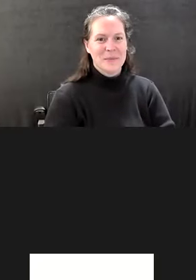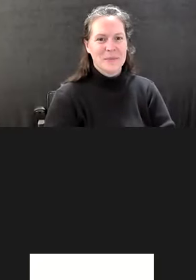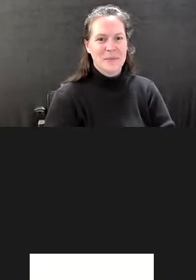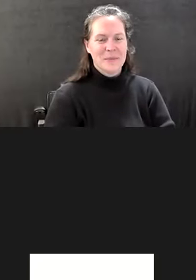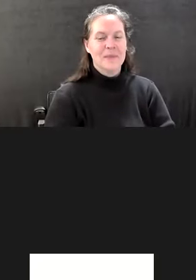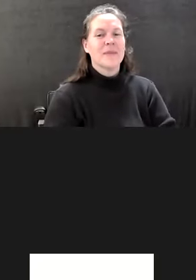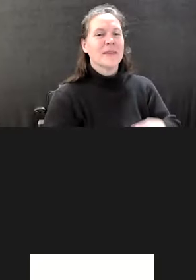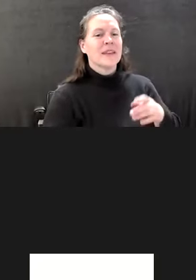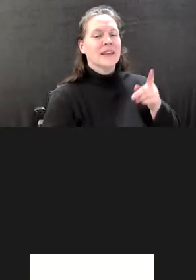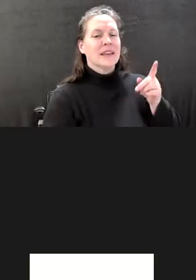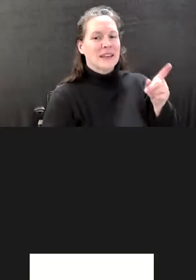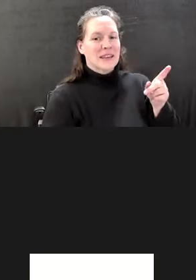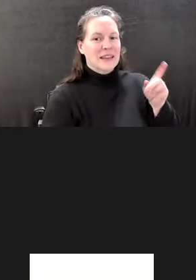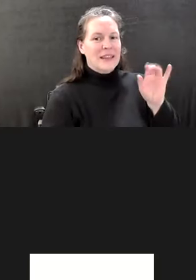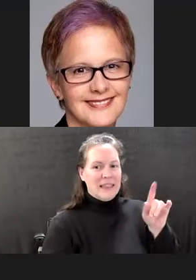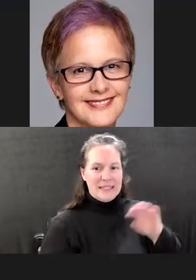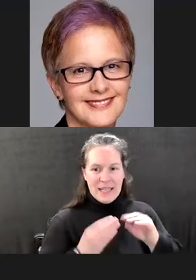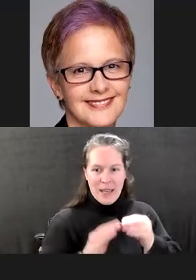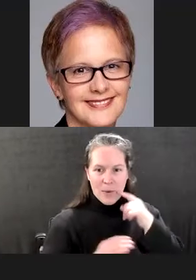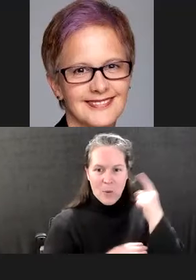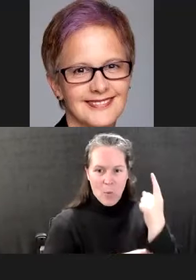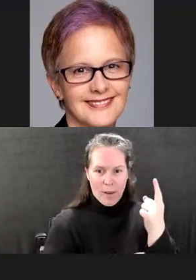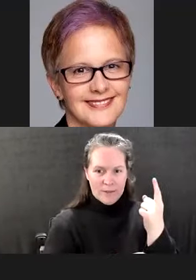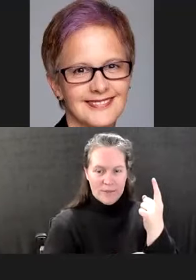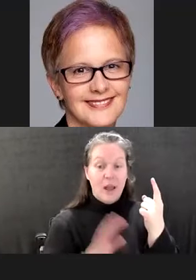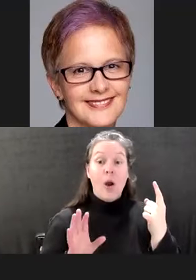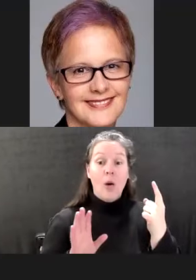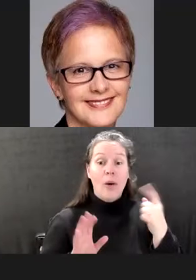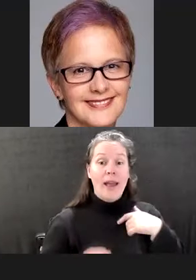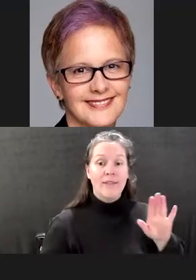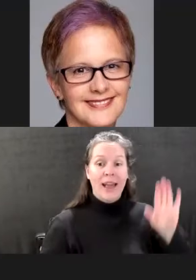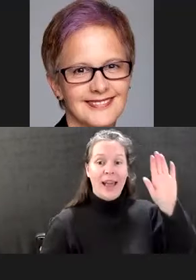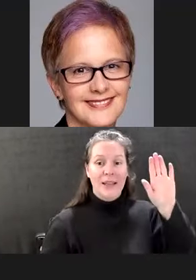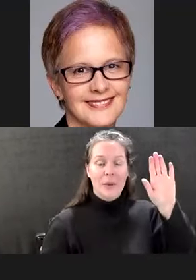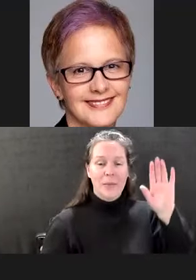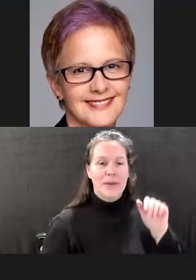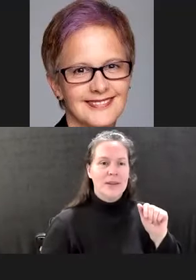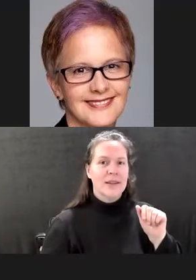How about this? Number one. Oh, we got a hand up. Annie.